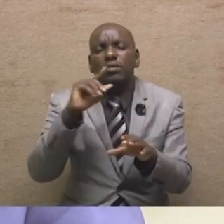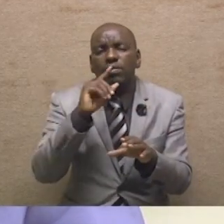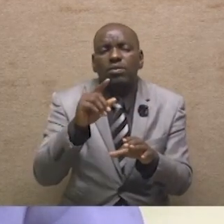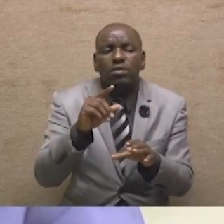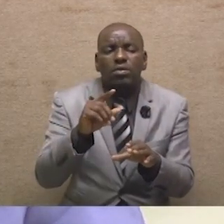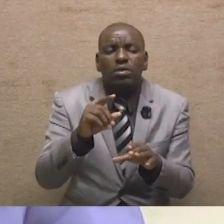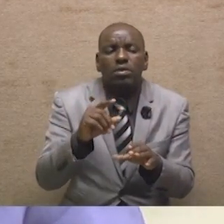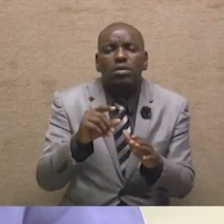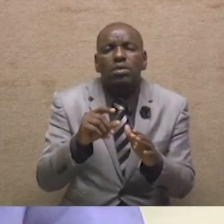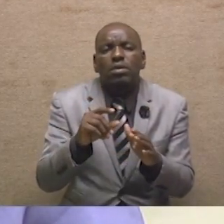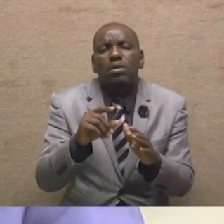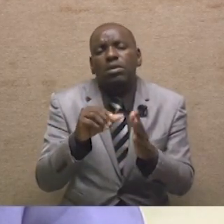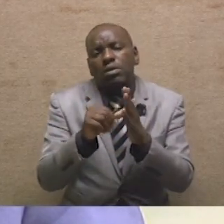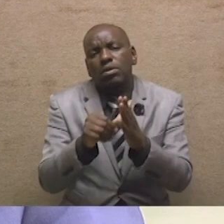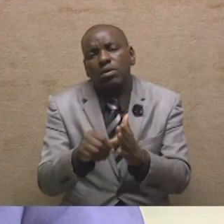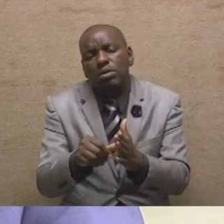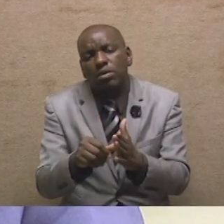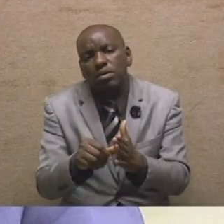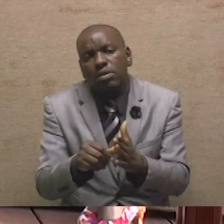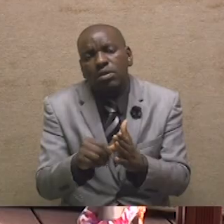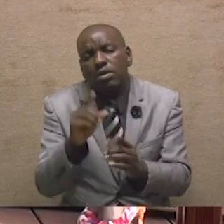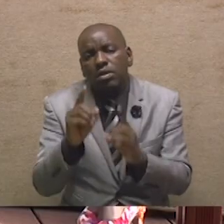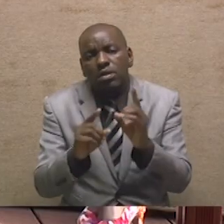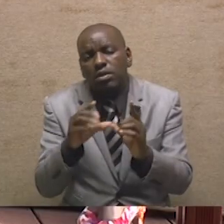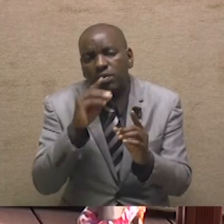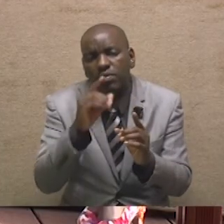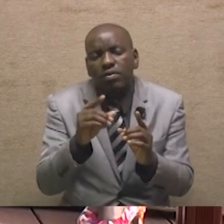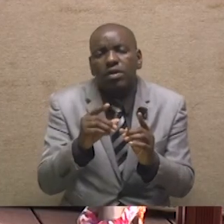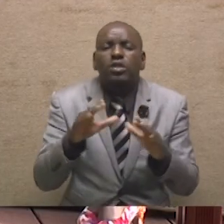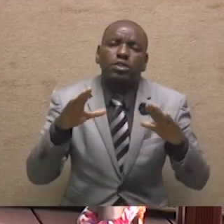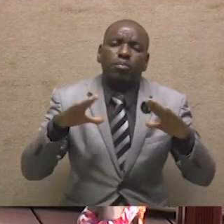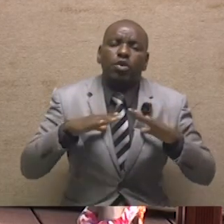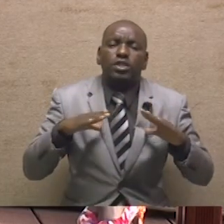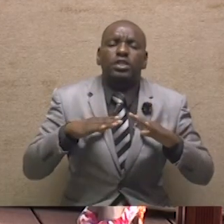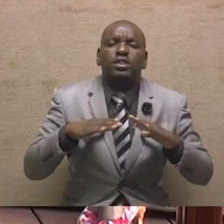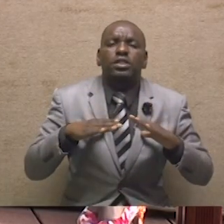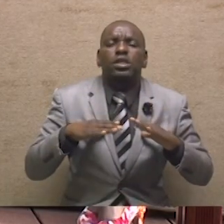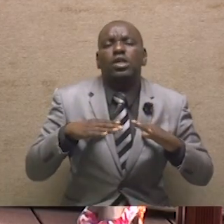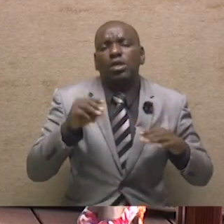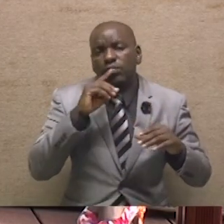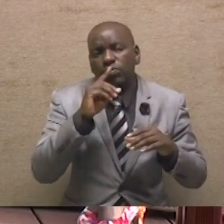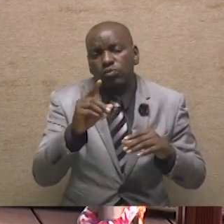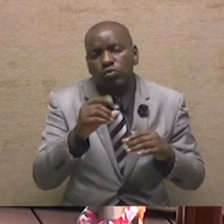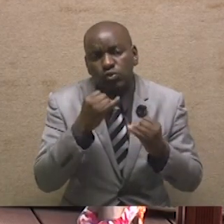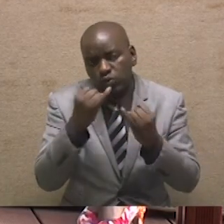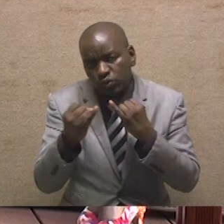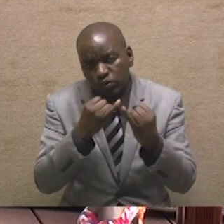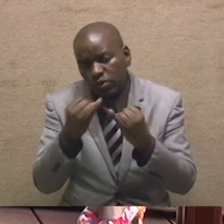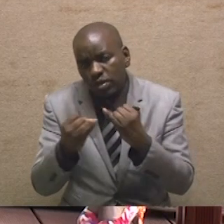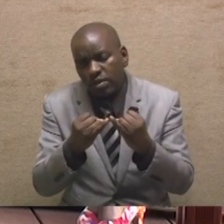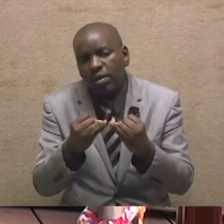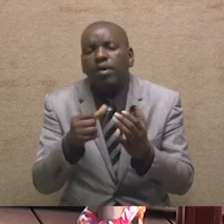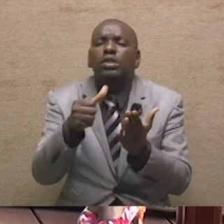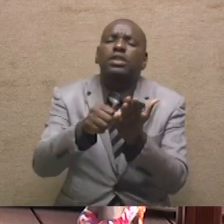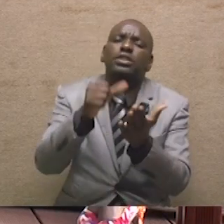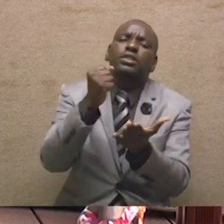small level. It's actually quite significant. But it's important when you talk about the